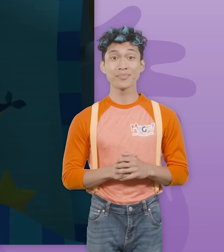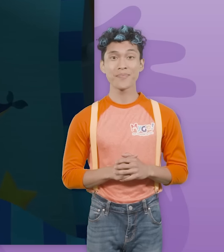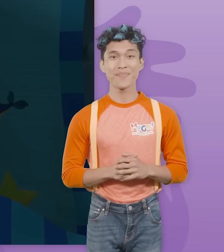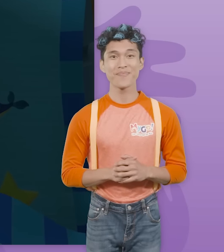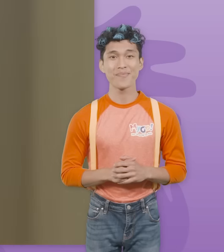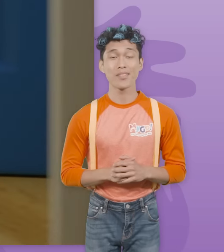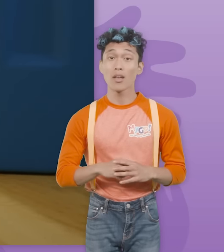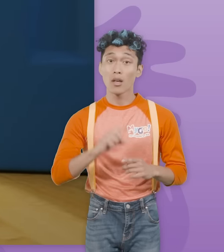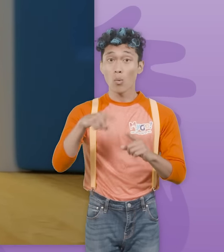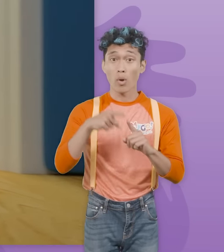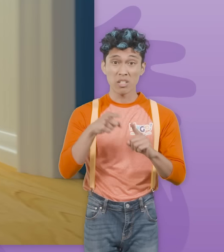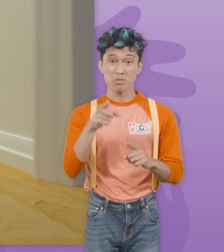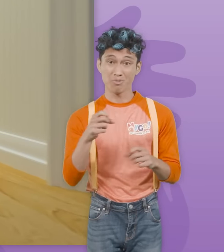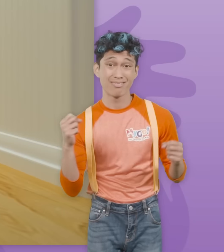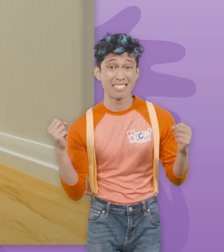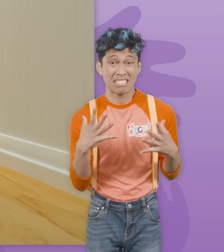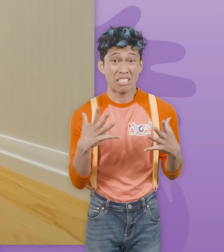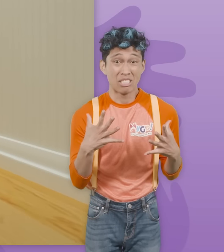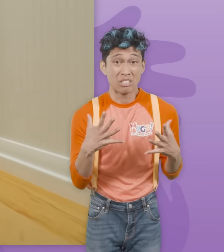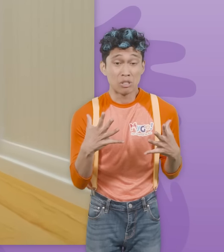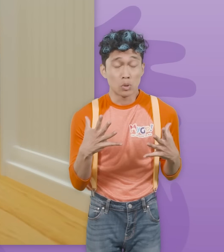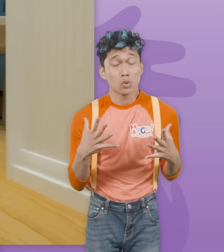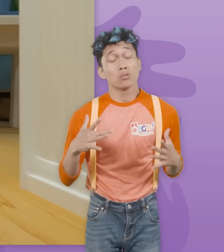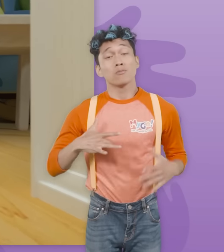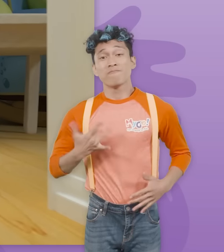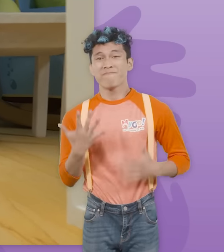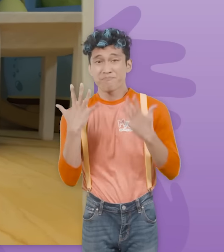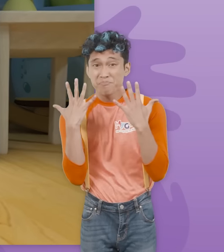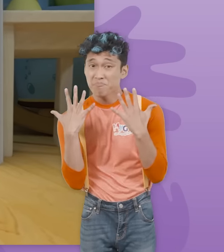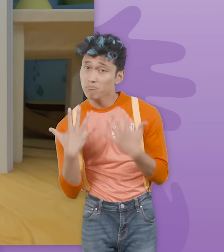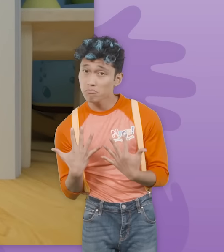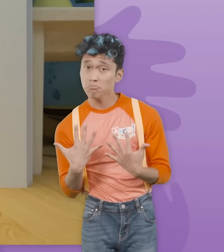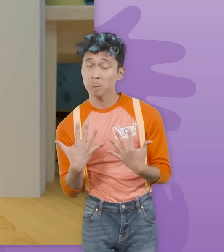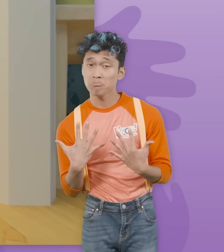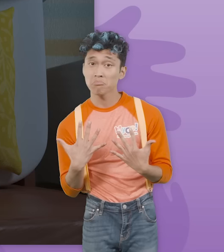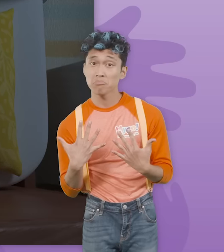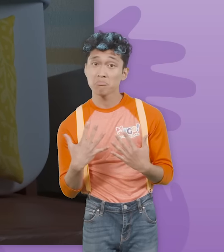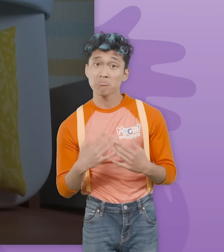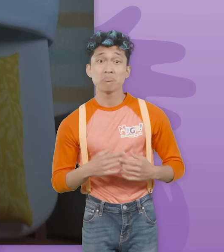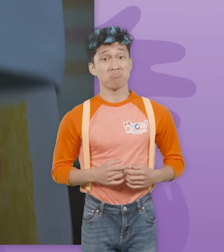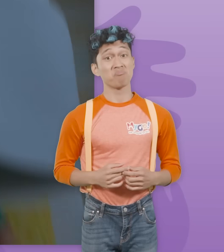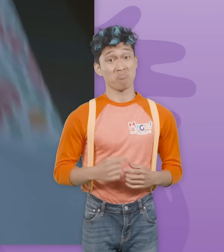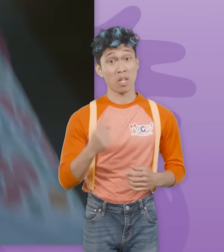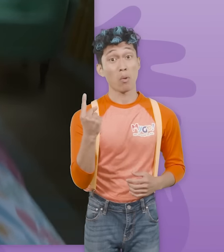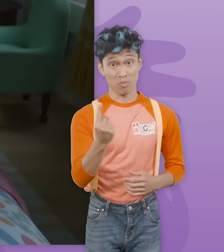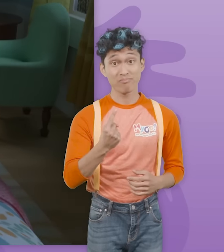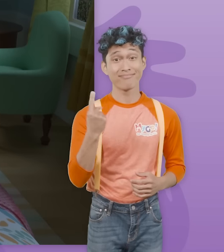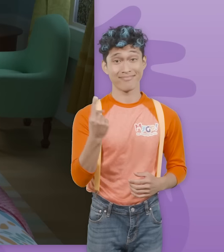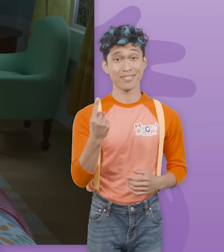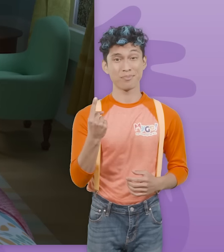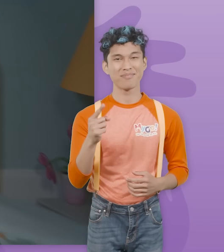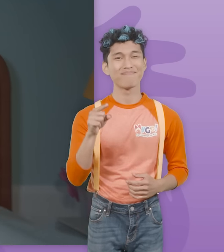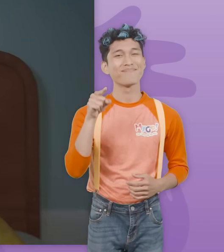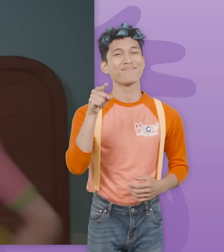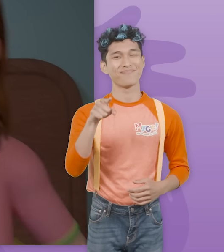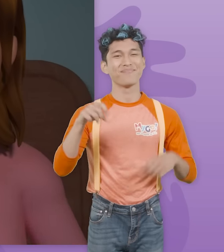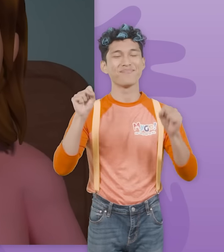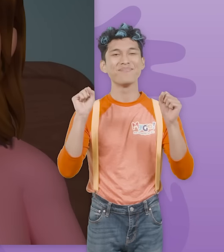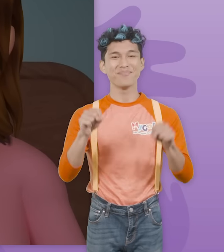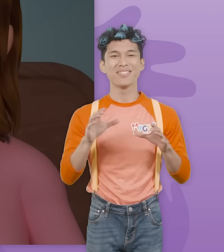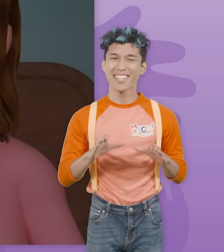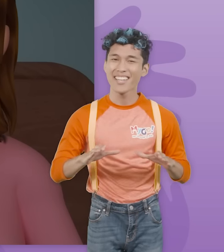When you're scared or feeling blue There is something